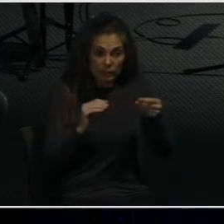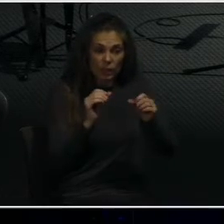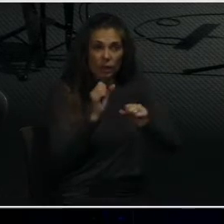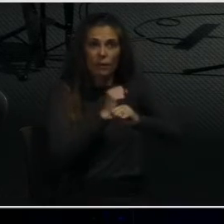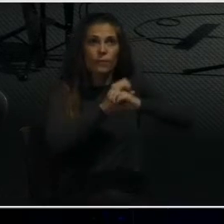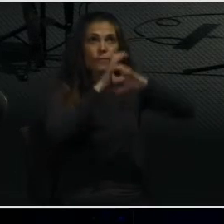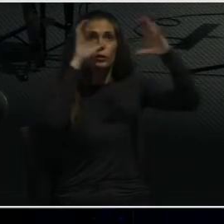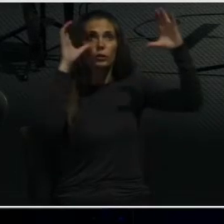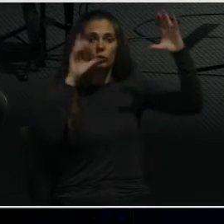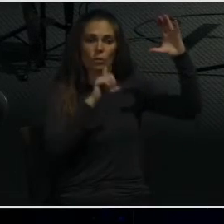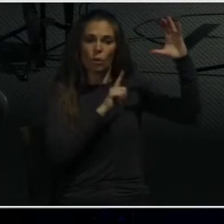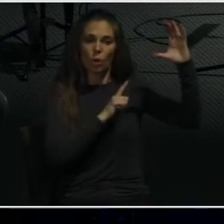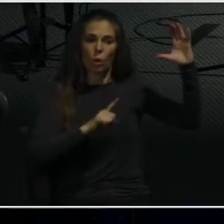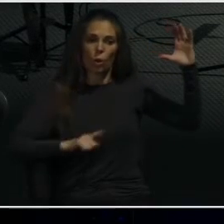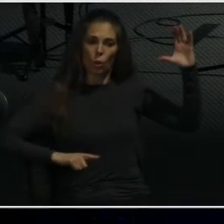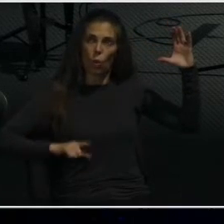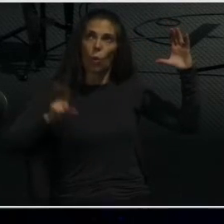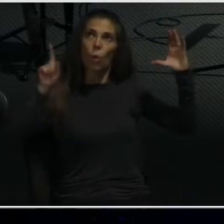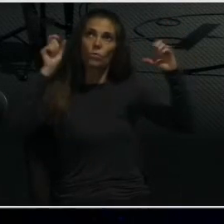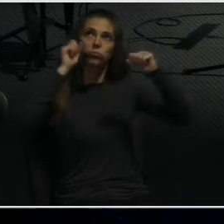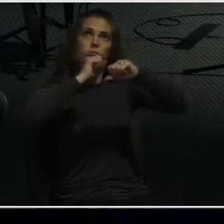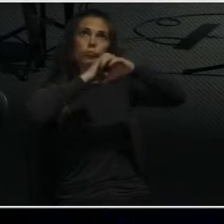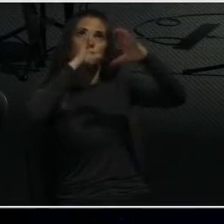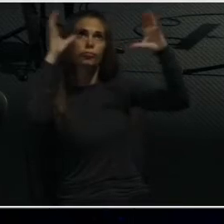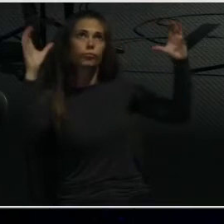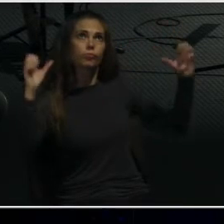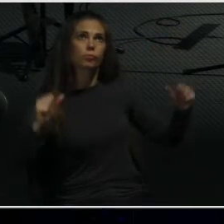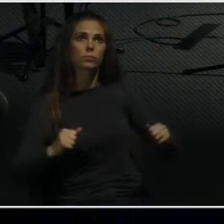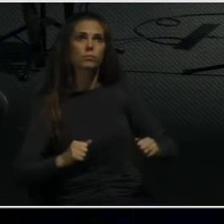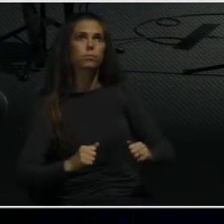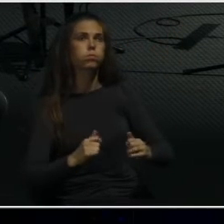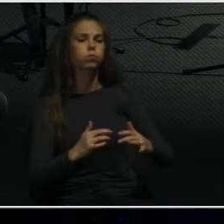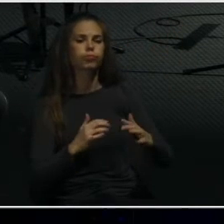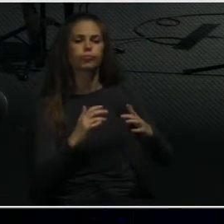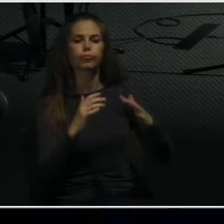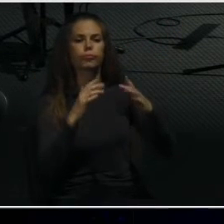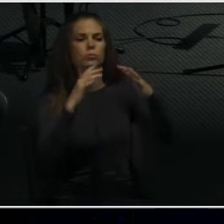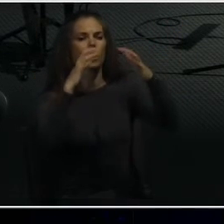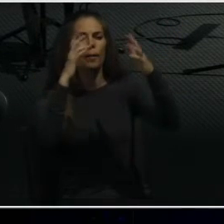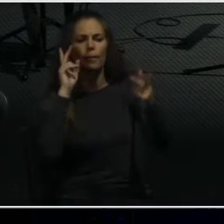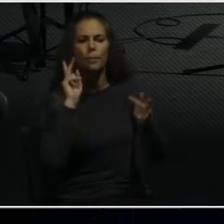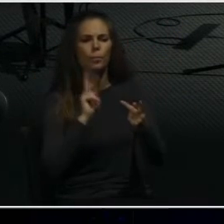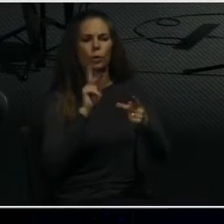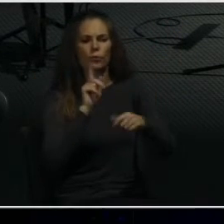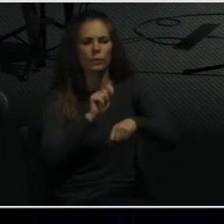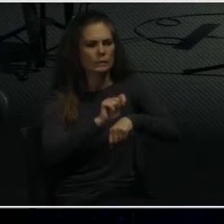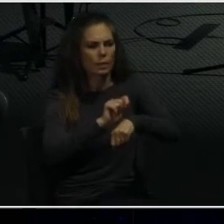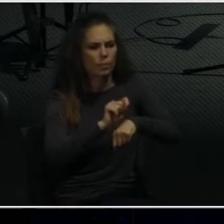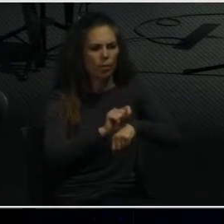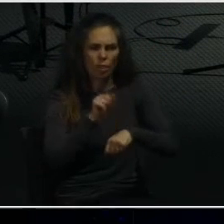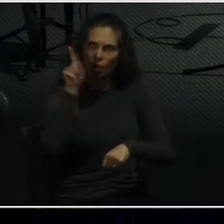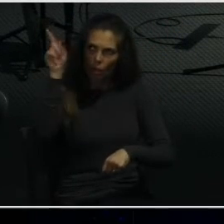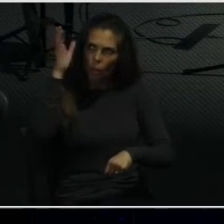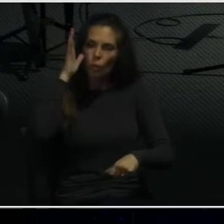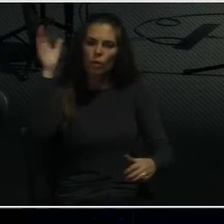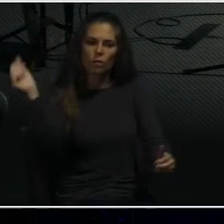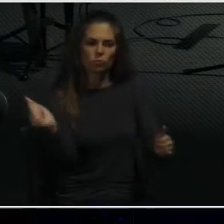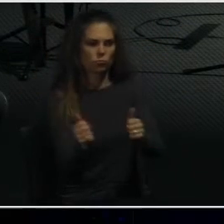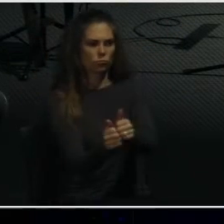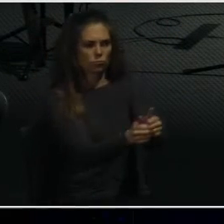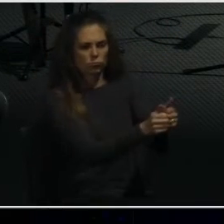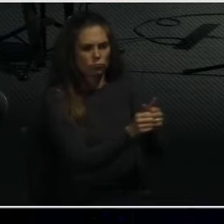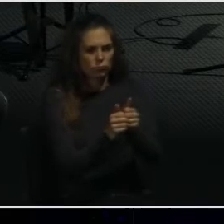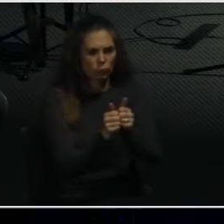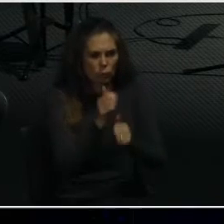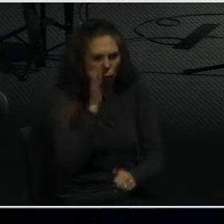a new perfect temple and his desire to dwell with his people. So the Lord did provide reasons for